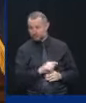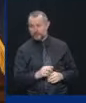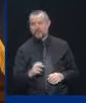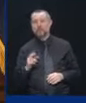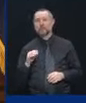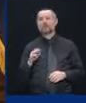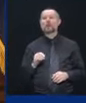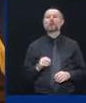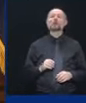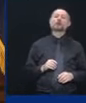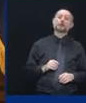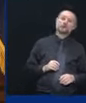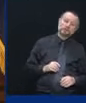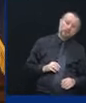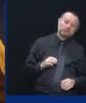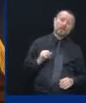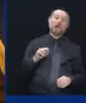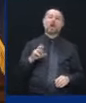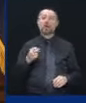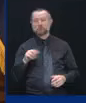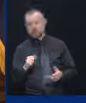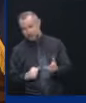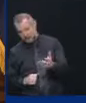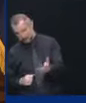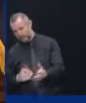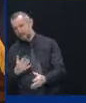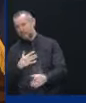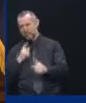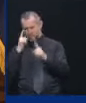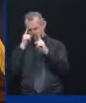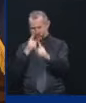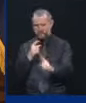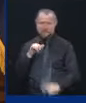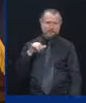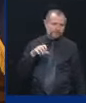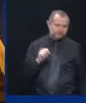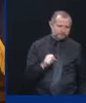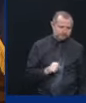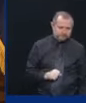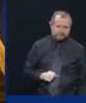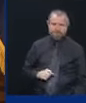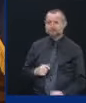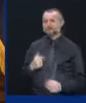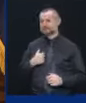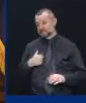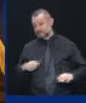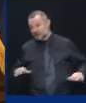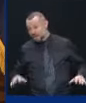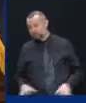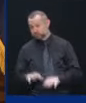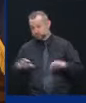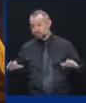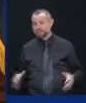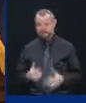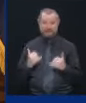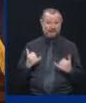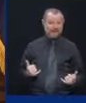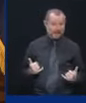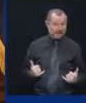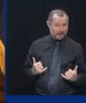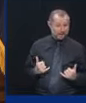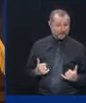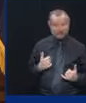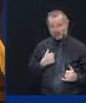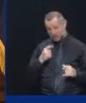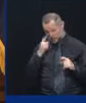Marcia, I think that is where we are headed, right? The overall effort is headed